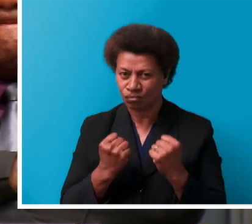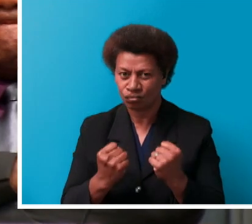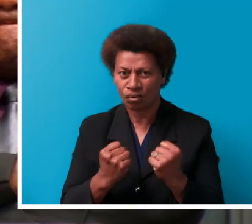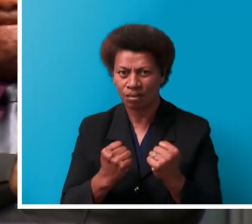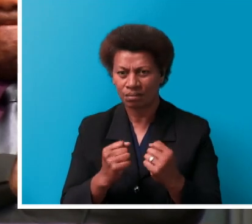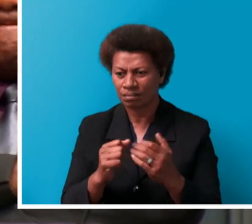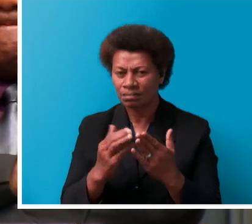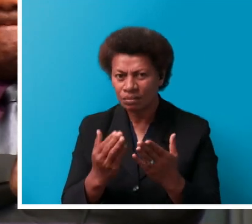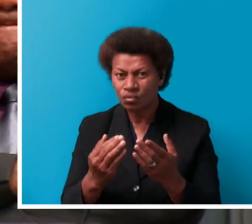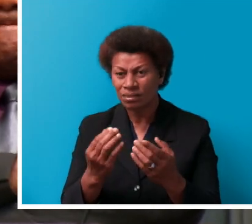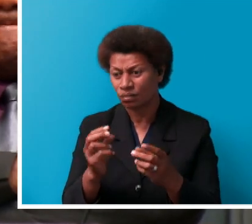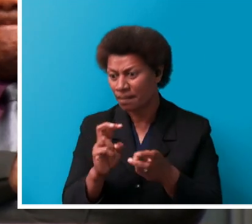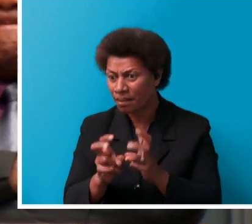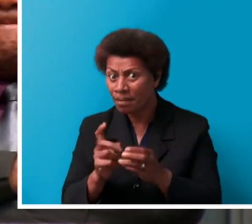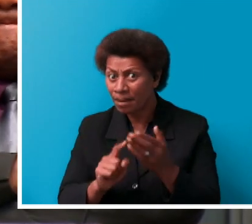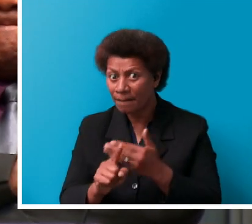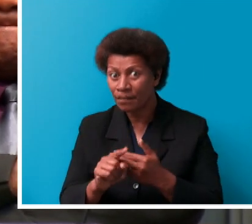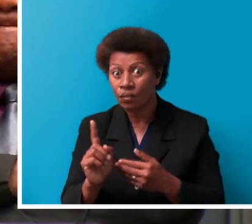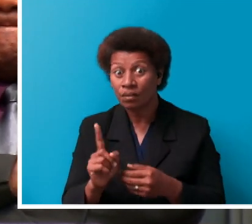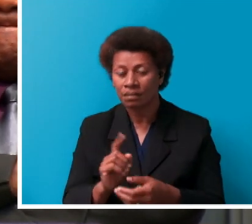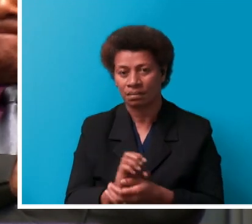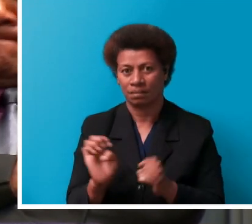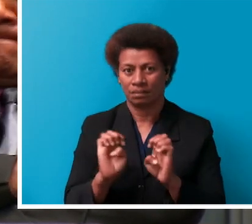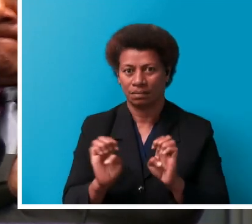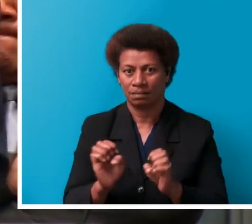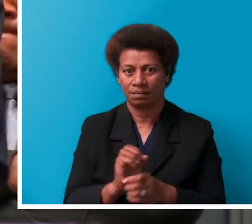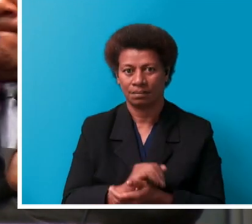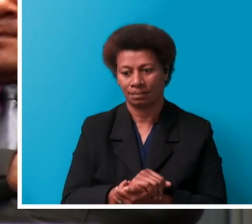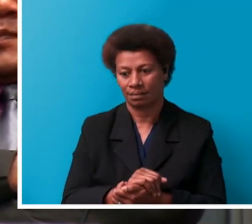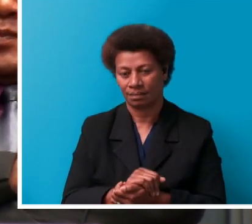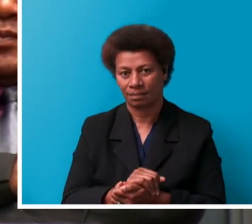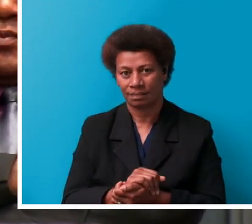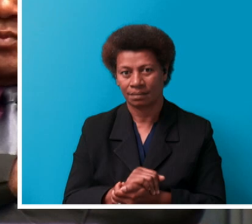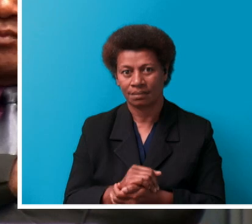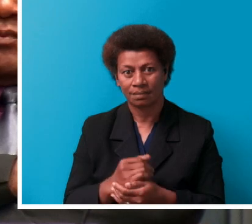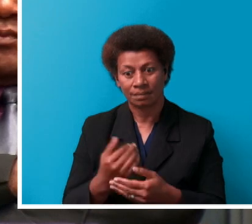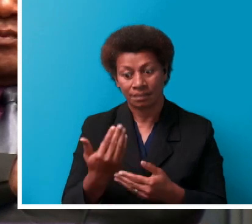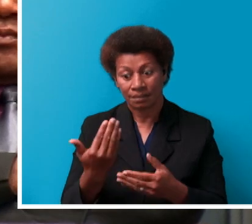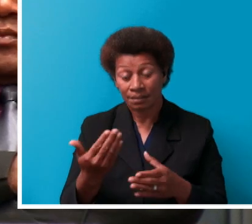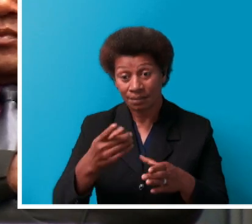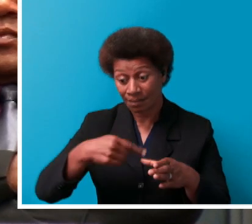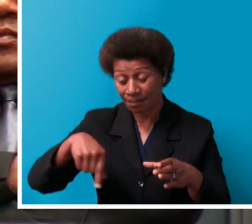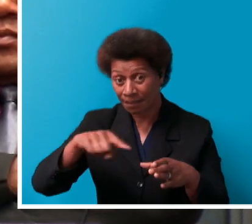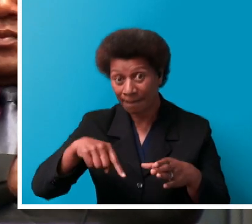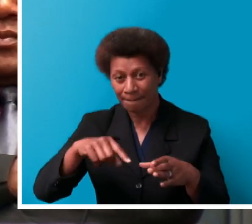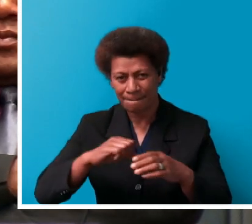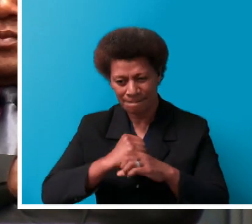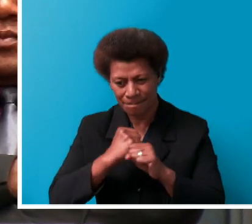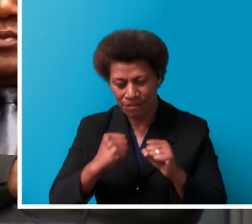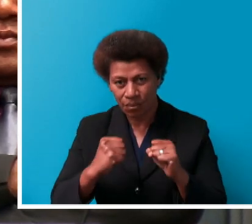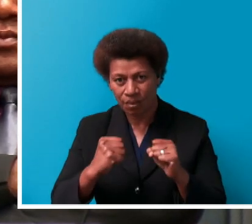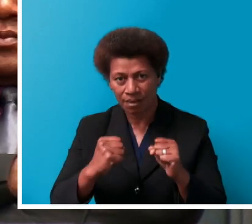element: agency. Agency is the power that comes from knowing that we